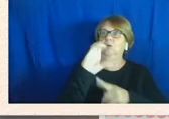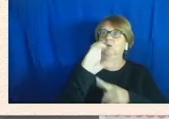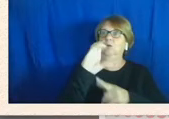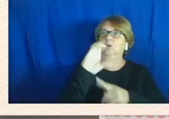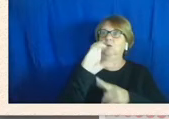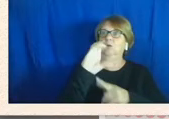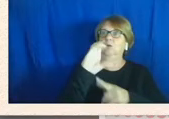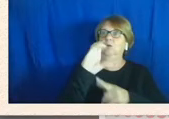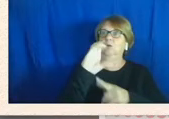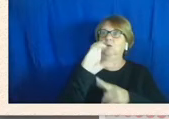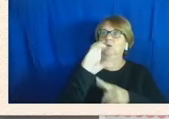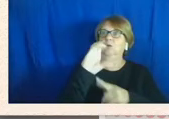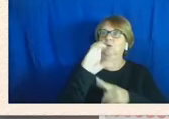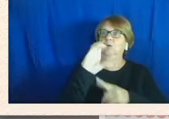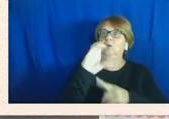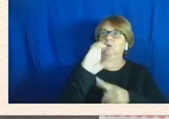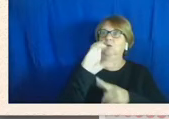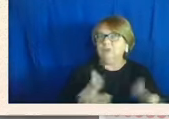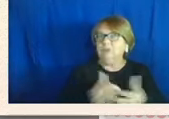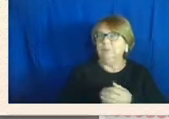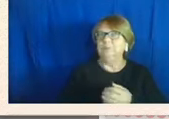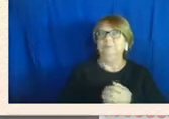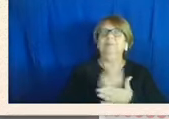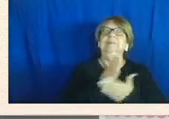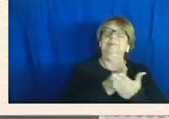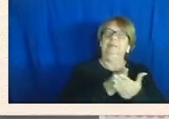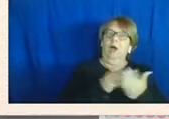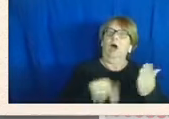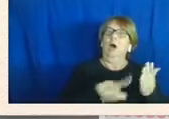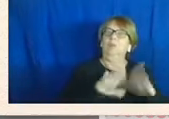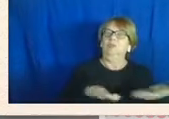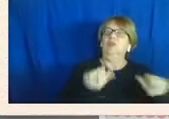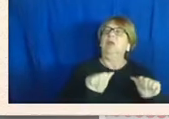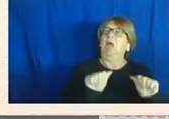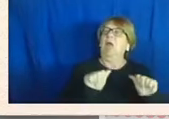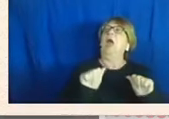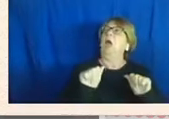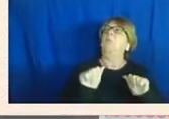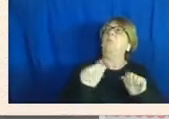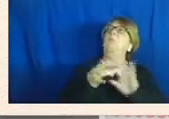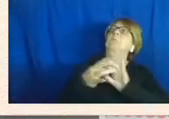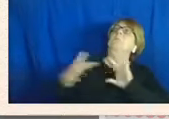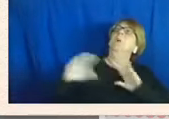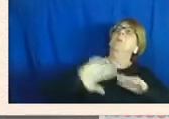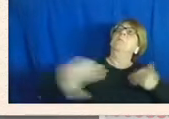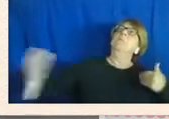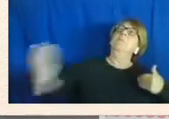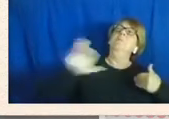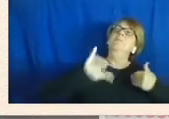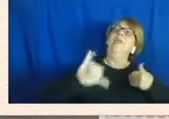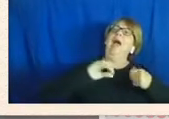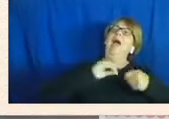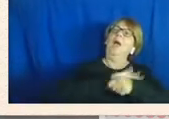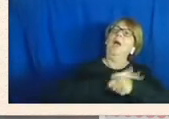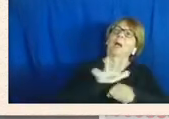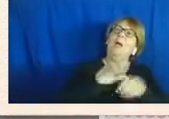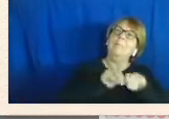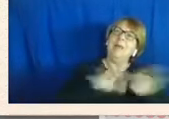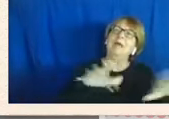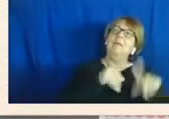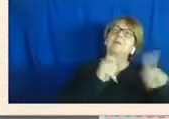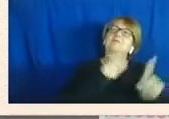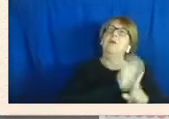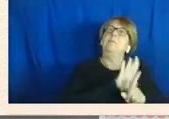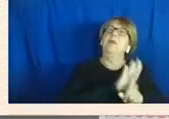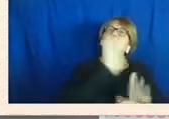faring? Some of them can really separate this contagion from, or this pandemic from, their own worries about